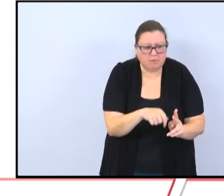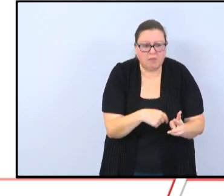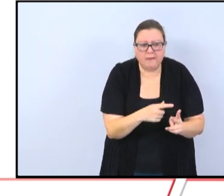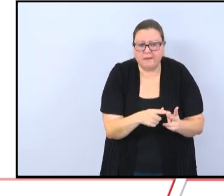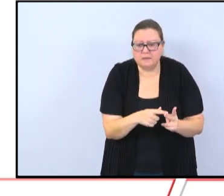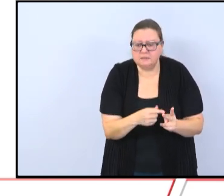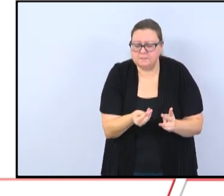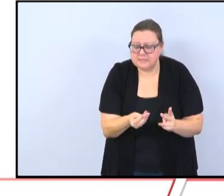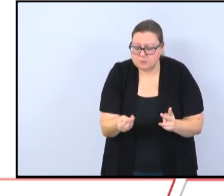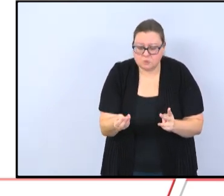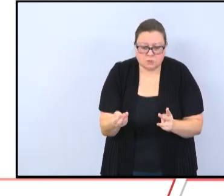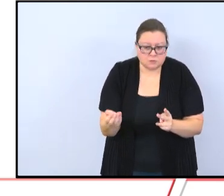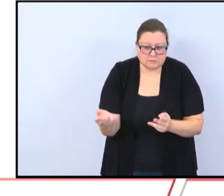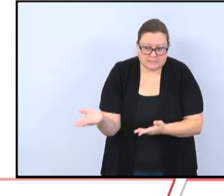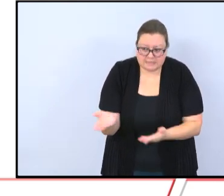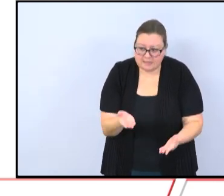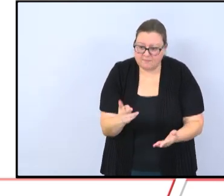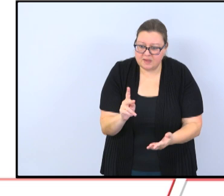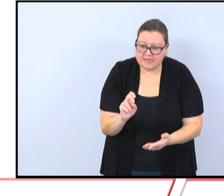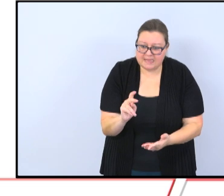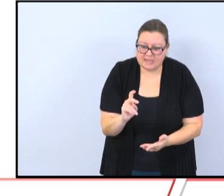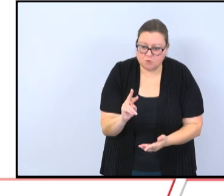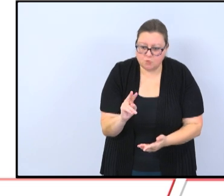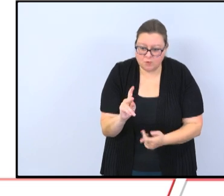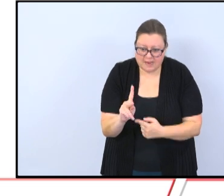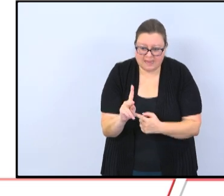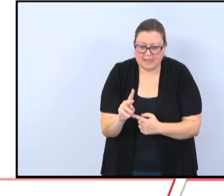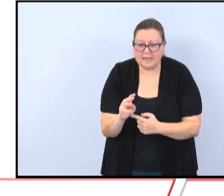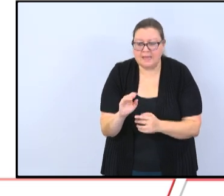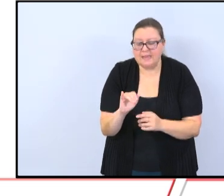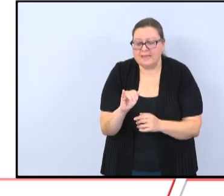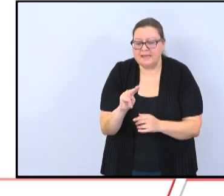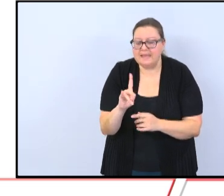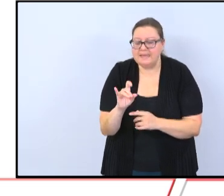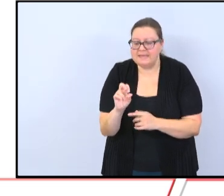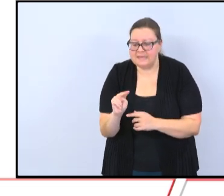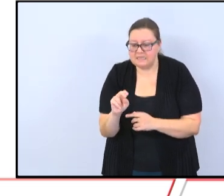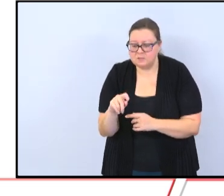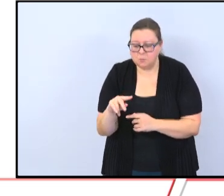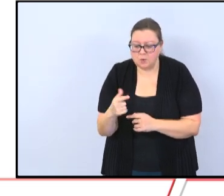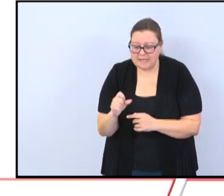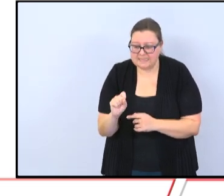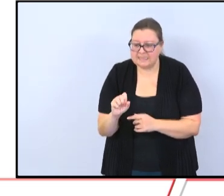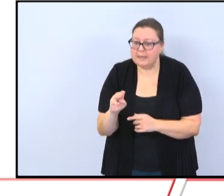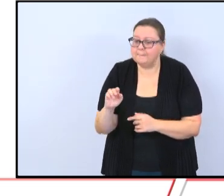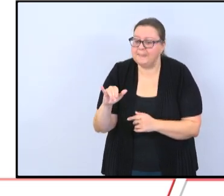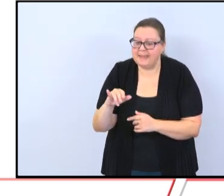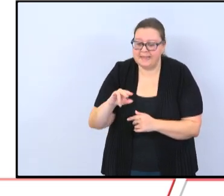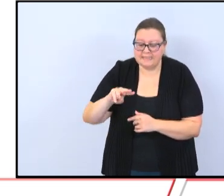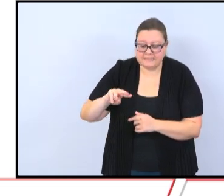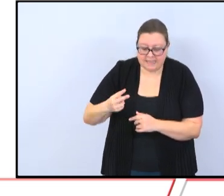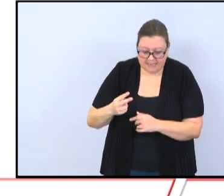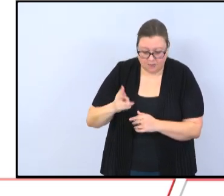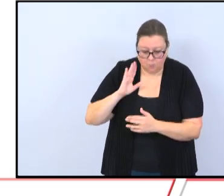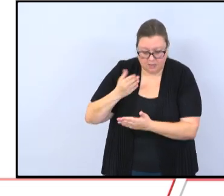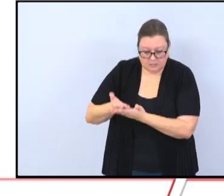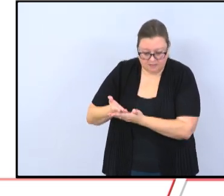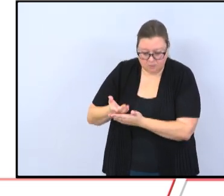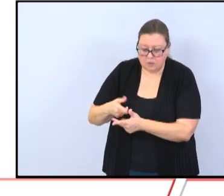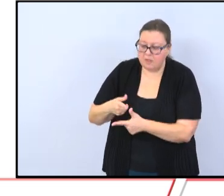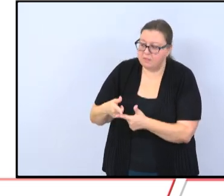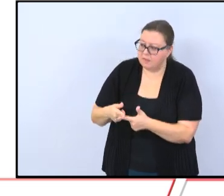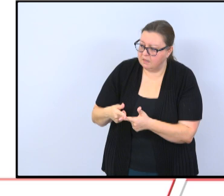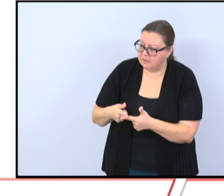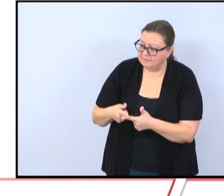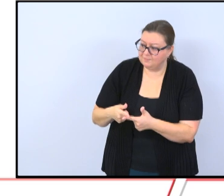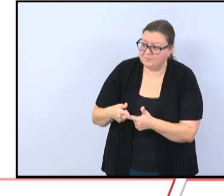are being delivered to the Kendrick at Indian Springs on May 2nd. And then we have a first move of anything they can